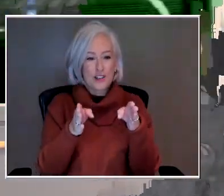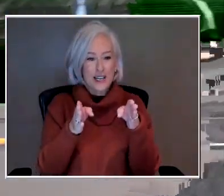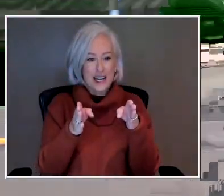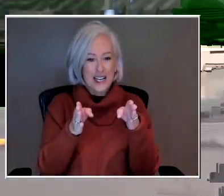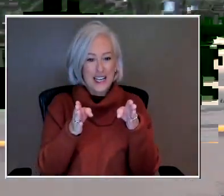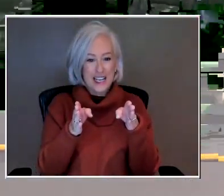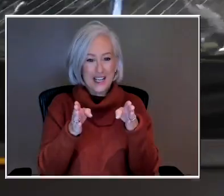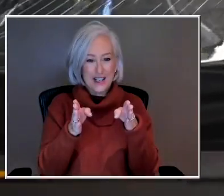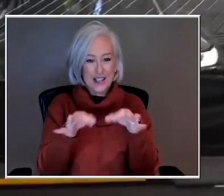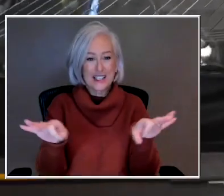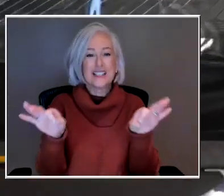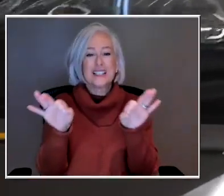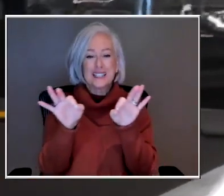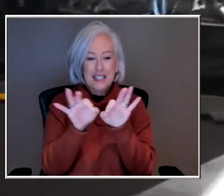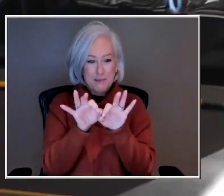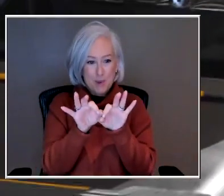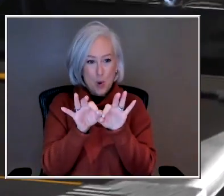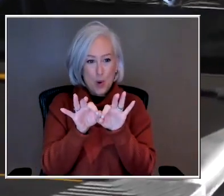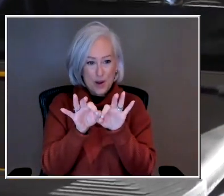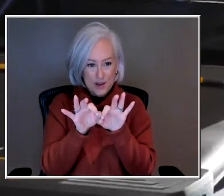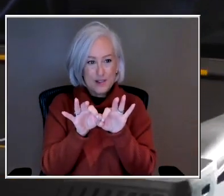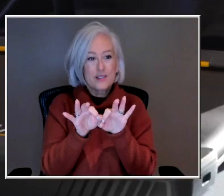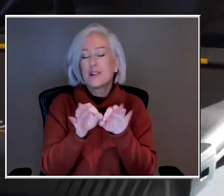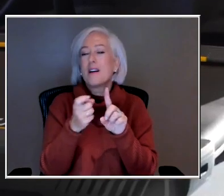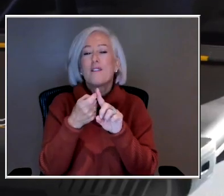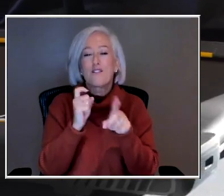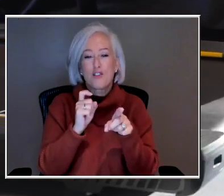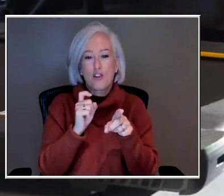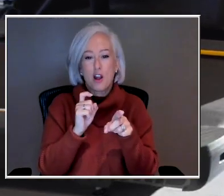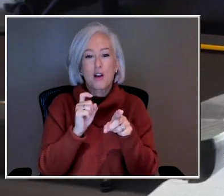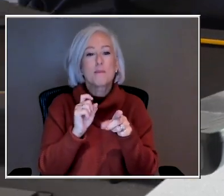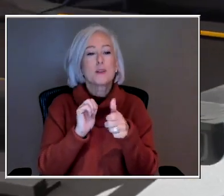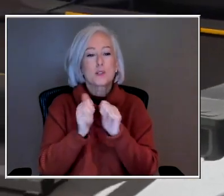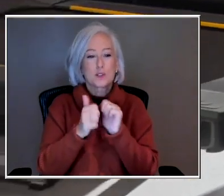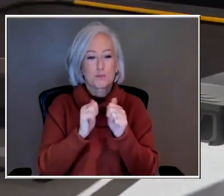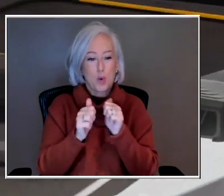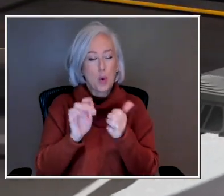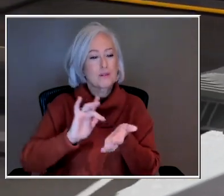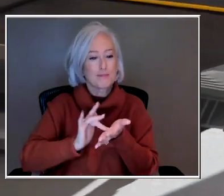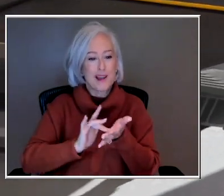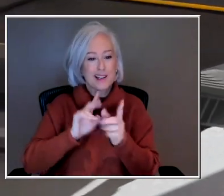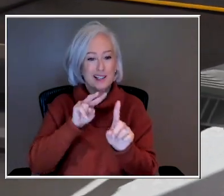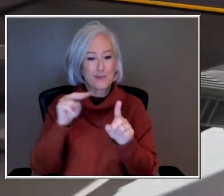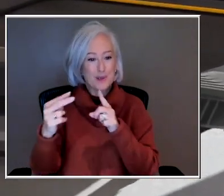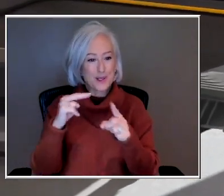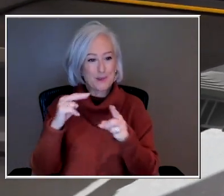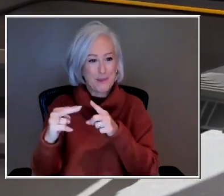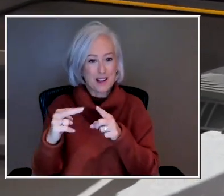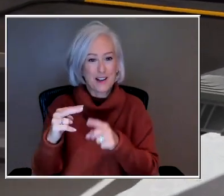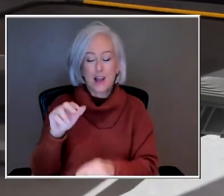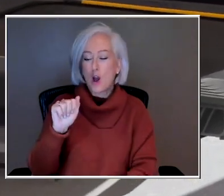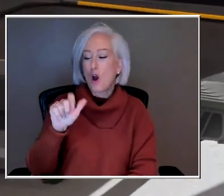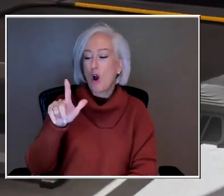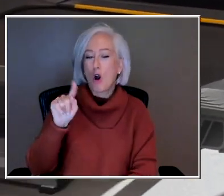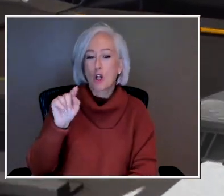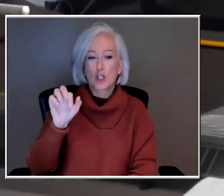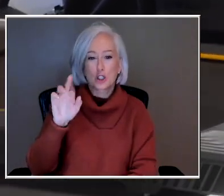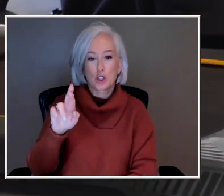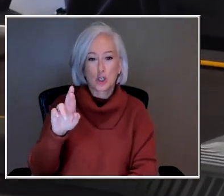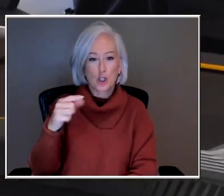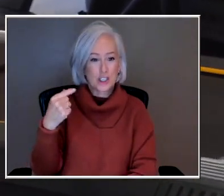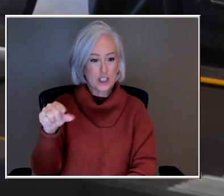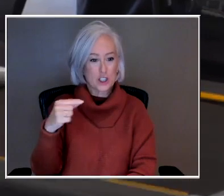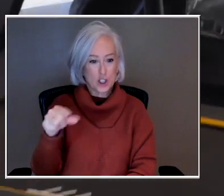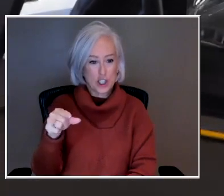the sports medicine side as well. It's an Alter G. It alters your gravity, so when you run coming back from